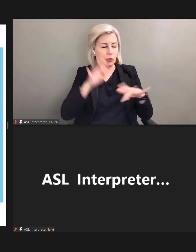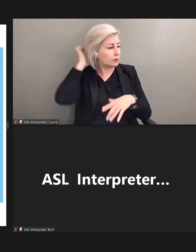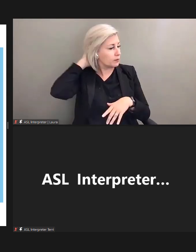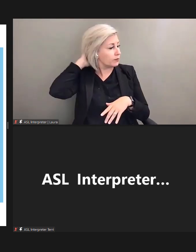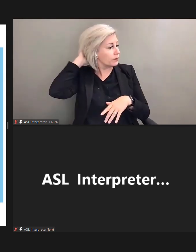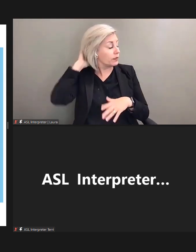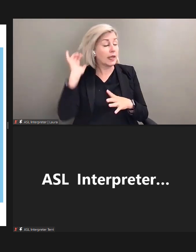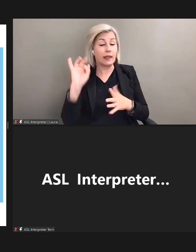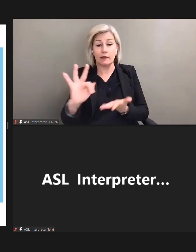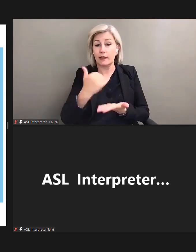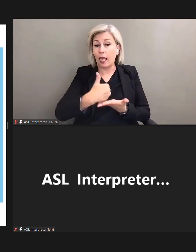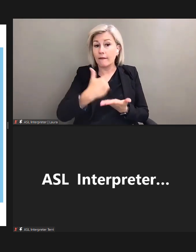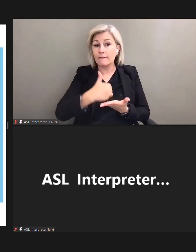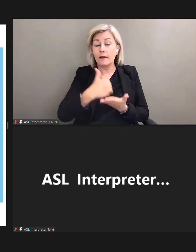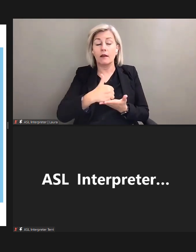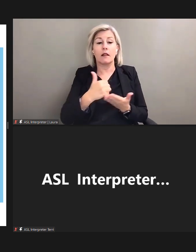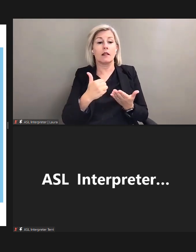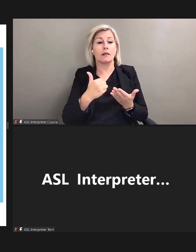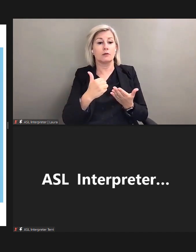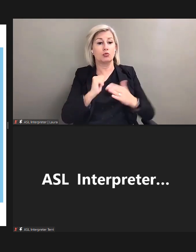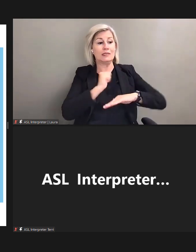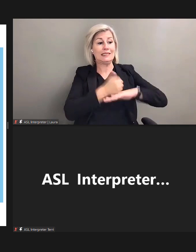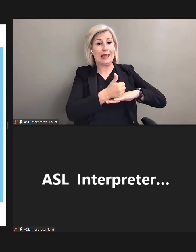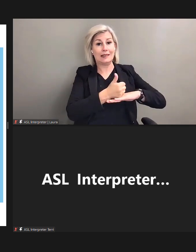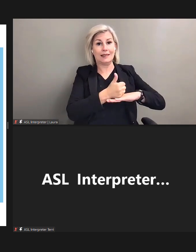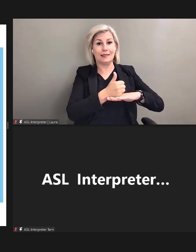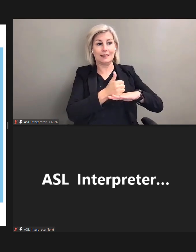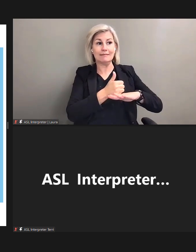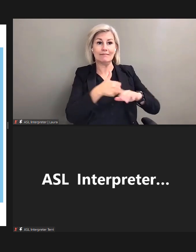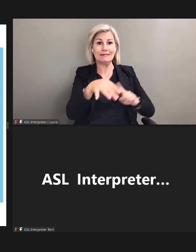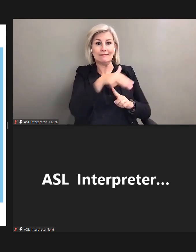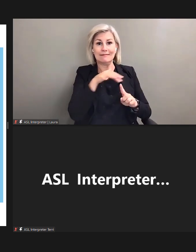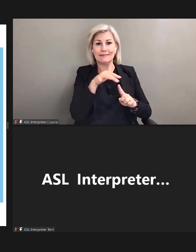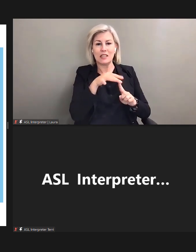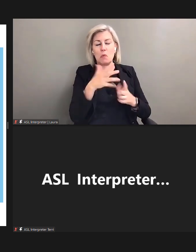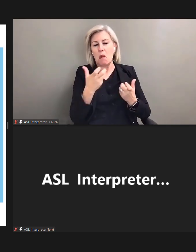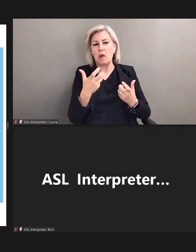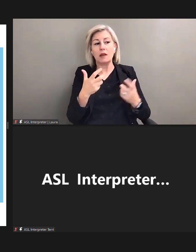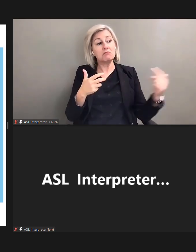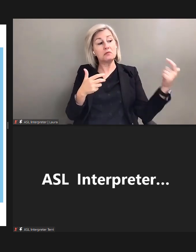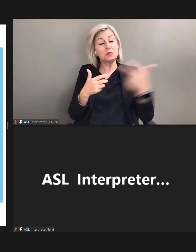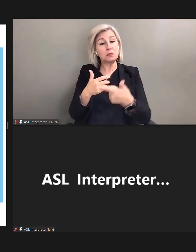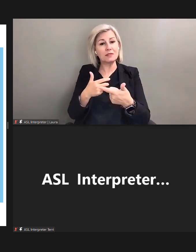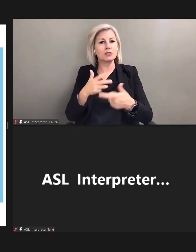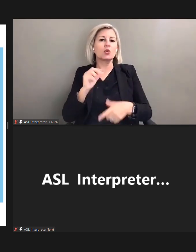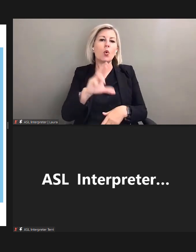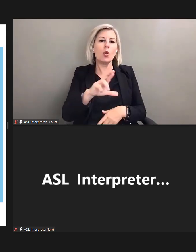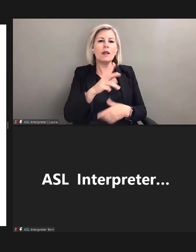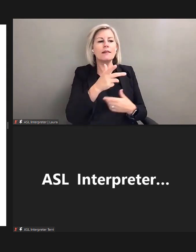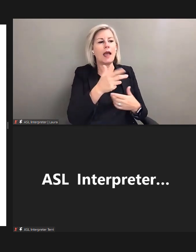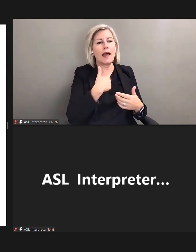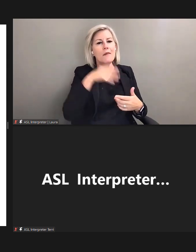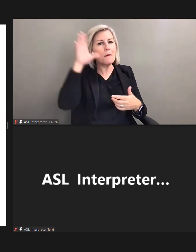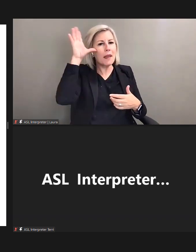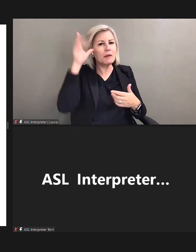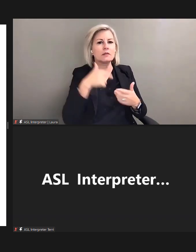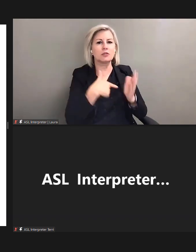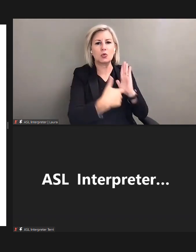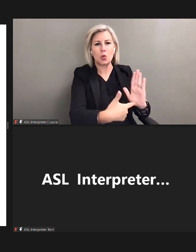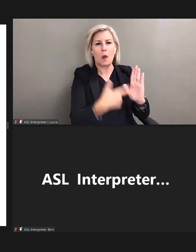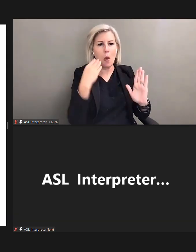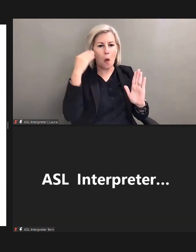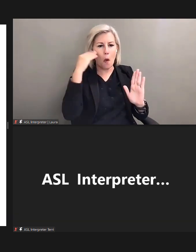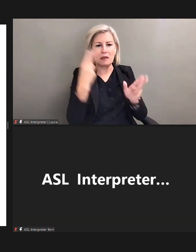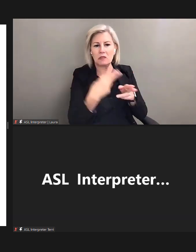this is helpful in just setting the tone, you might want to play it or have even the parents play it for their kids at home. This is a